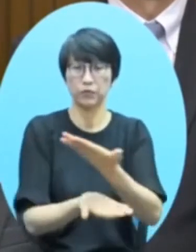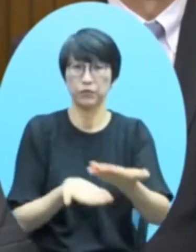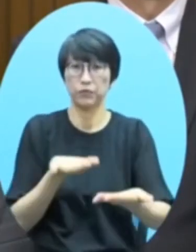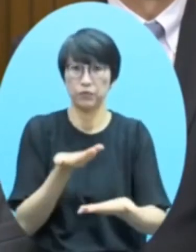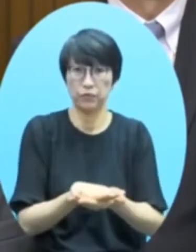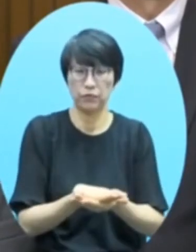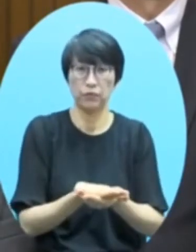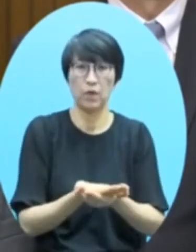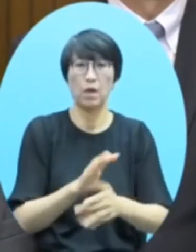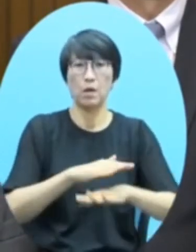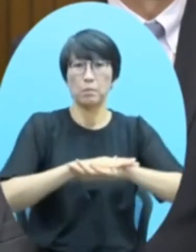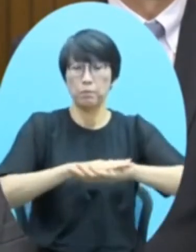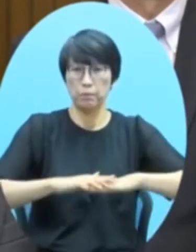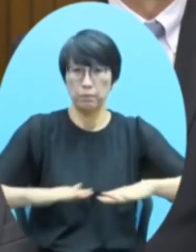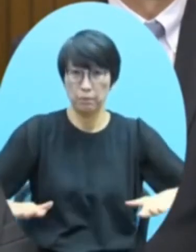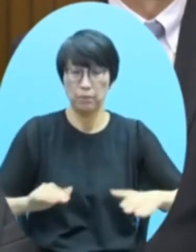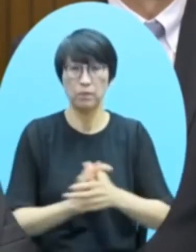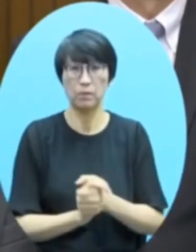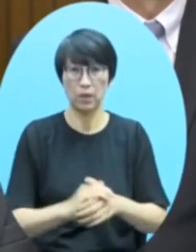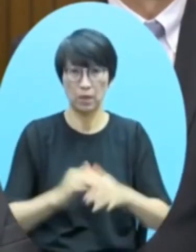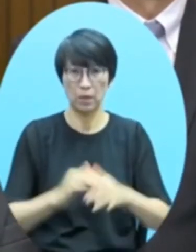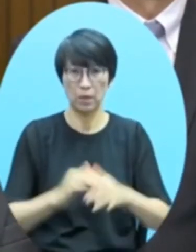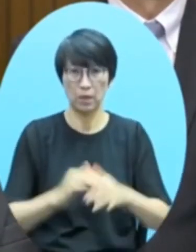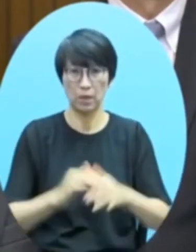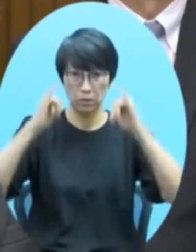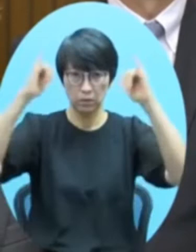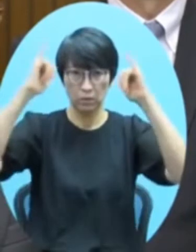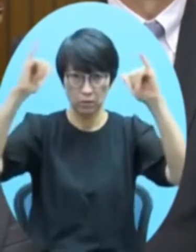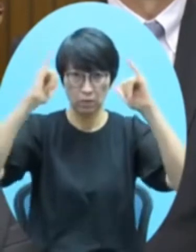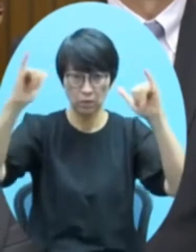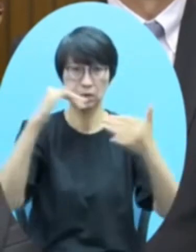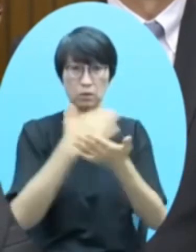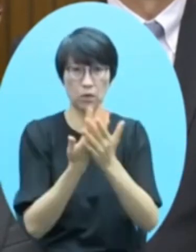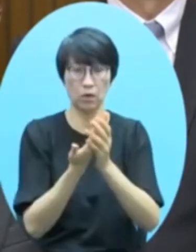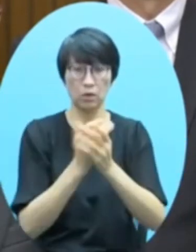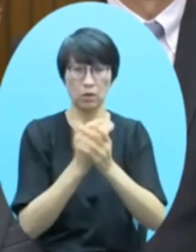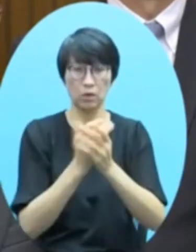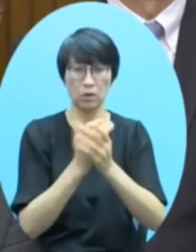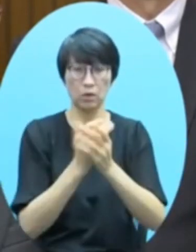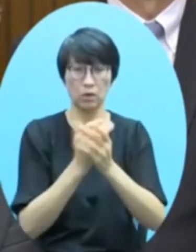And say no to chaos and violence.